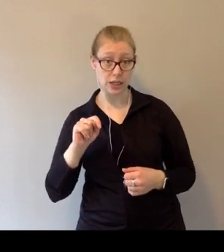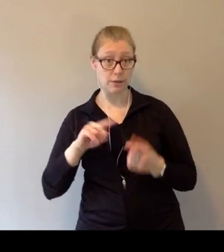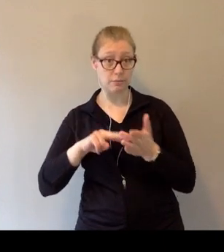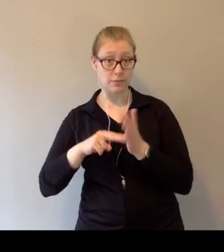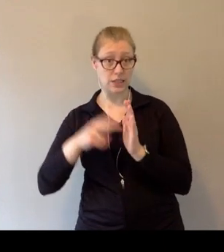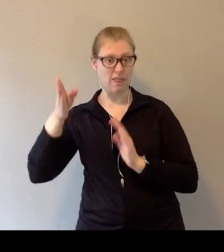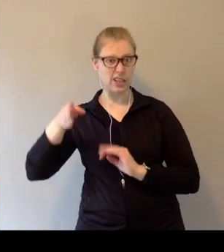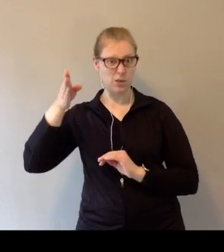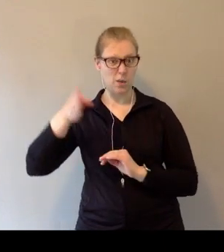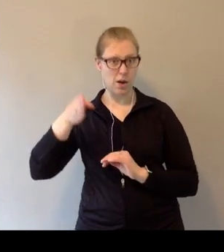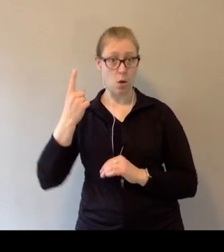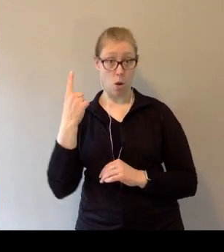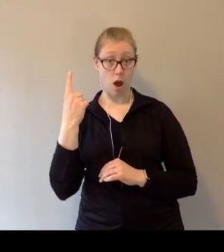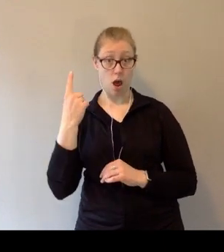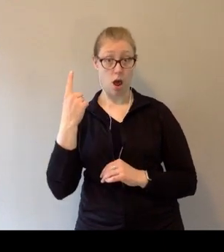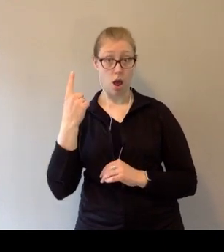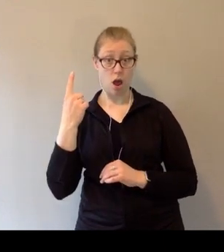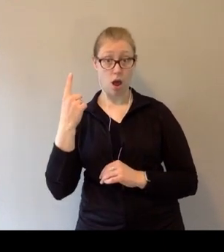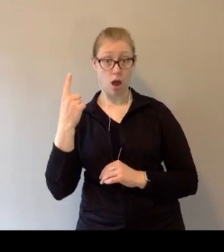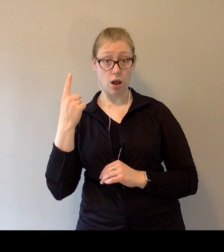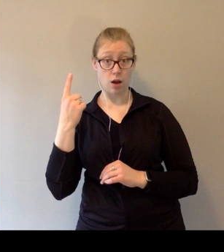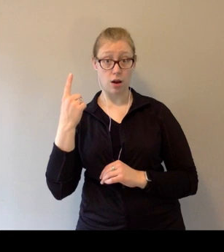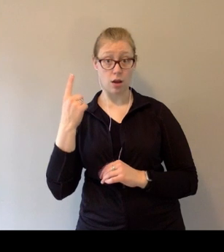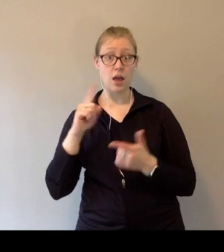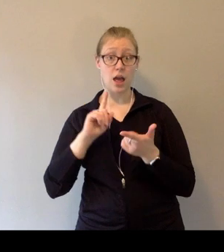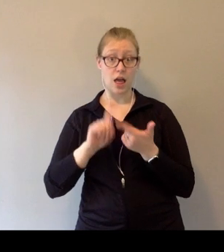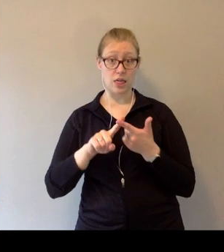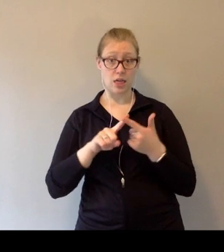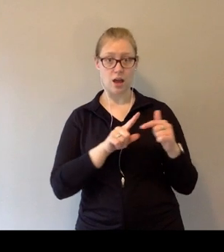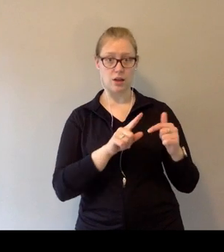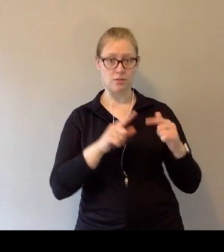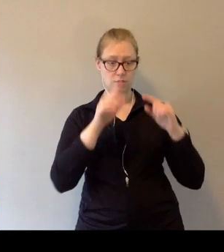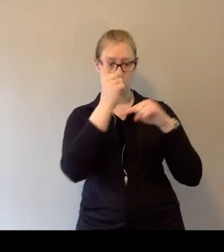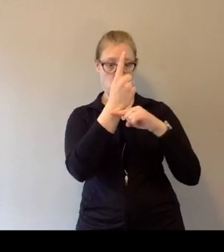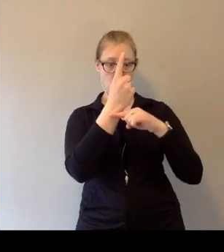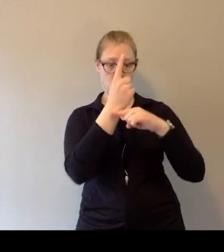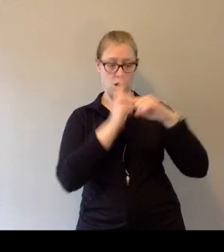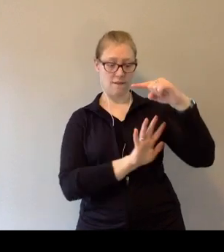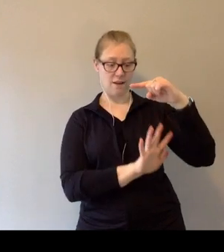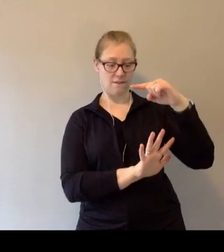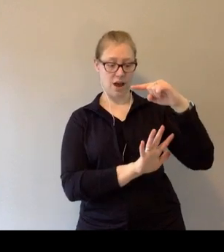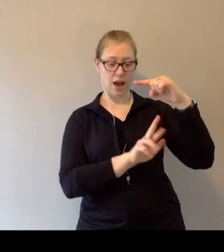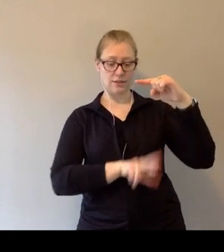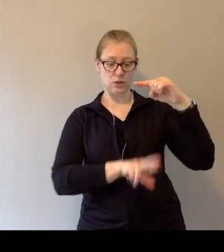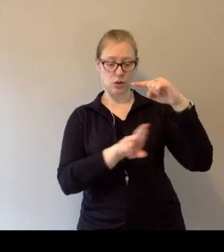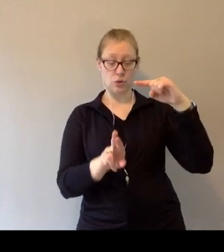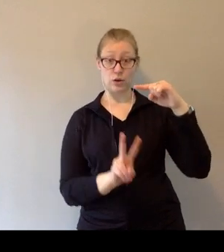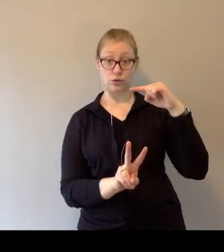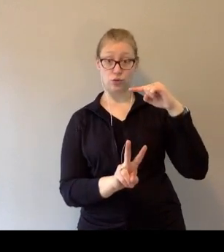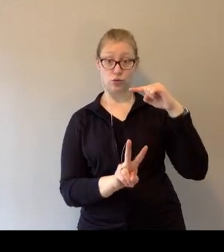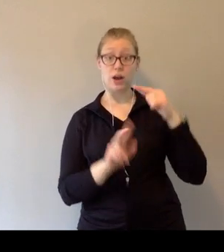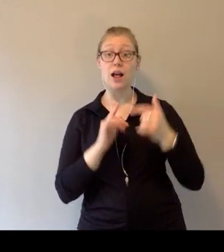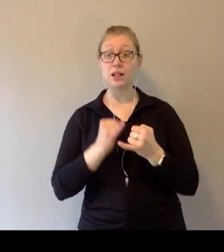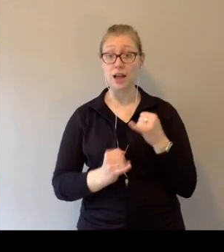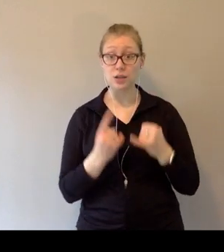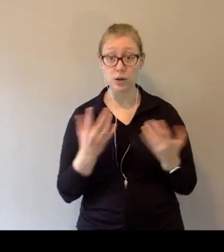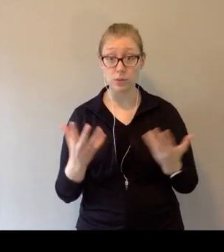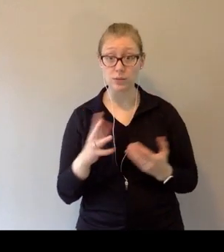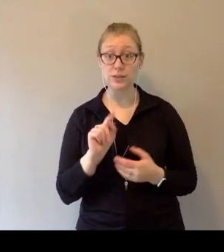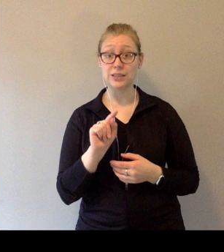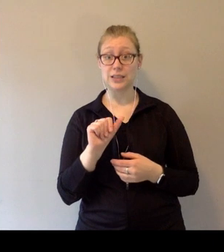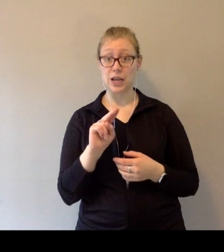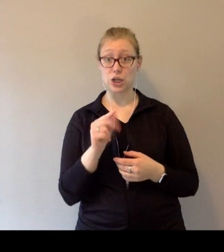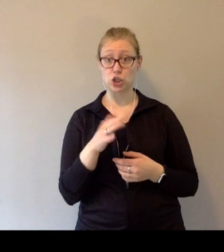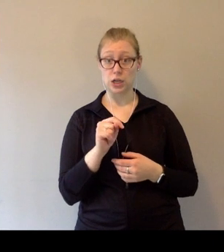of 2. And the last one is the tangent of theta. And tangent of theta is opposite over